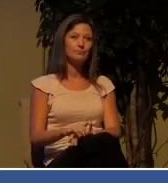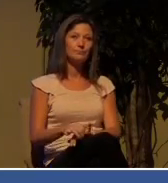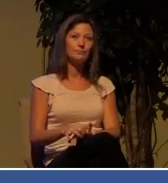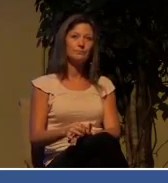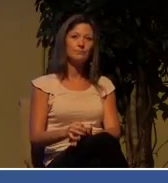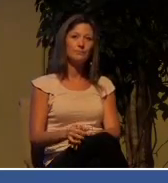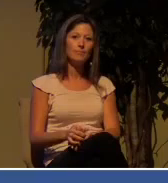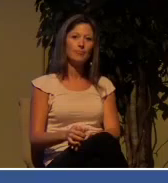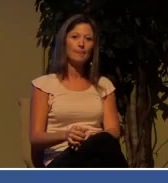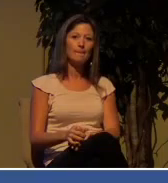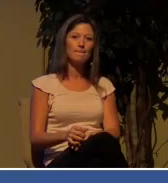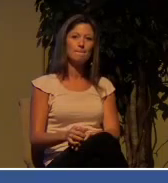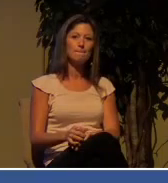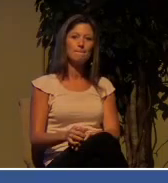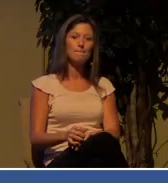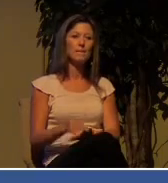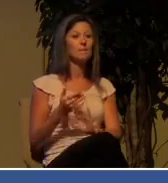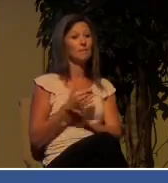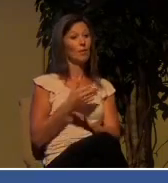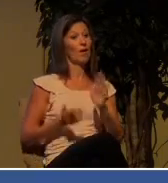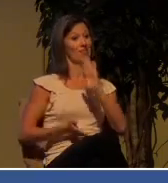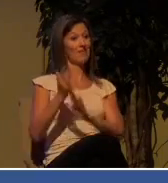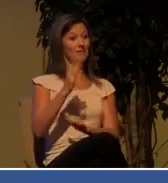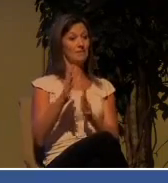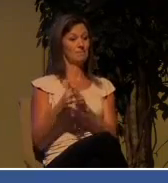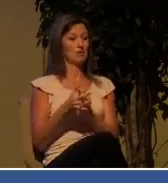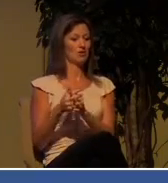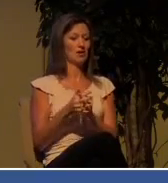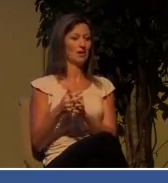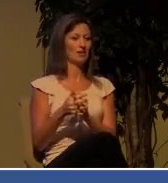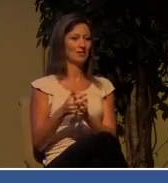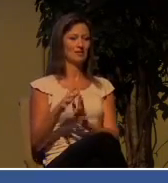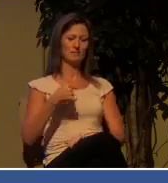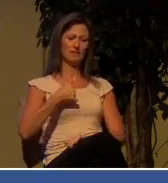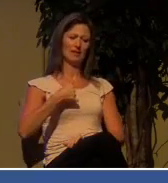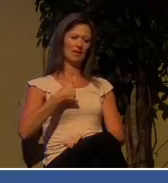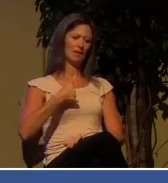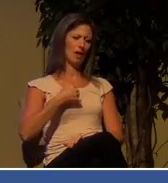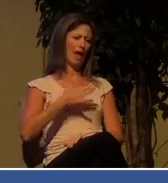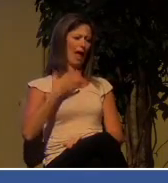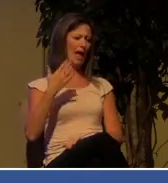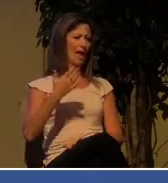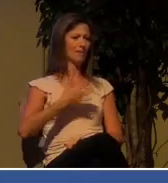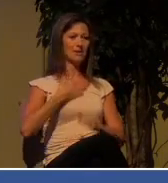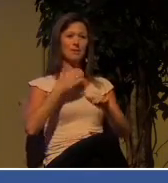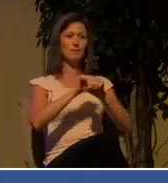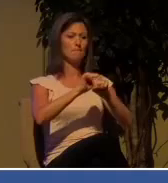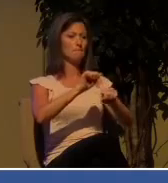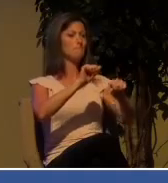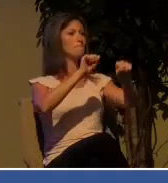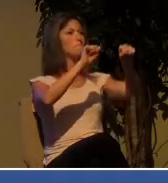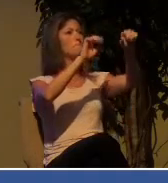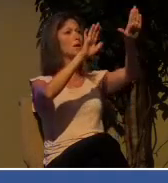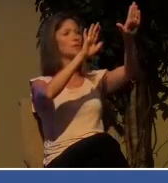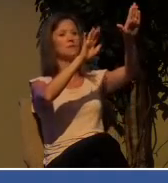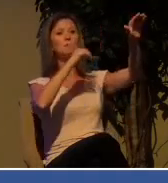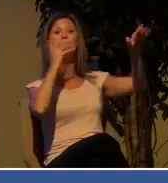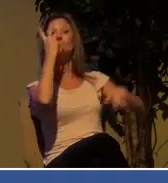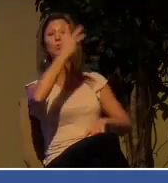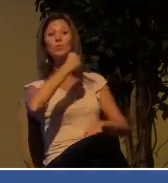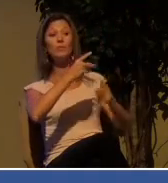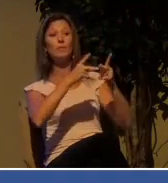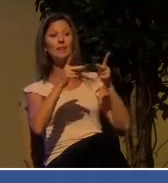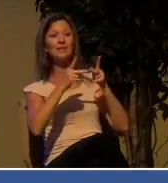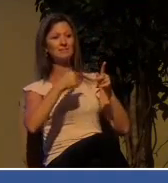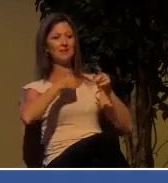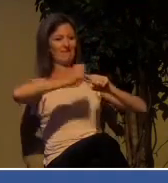Before we left Oregon, I had the privilege of fishing in one of these beautiful, beautiful mountain streams. And